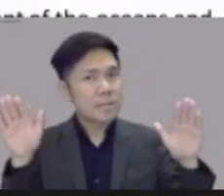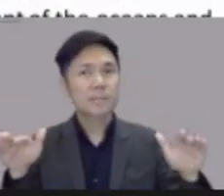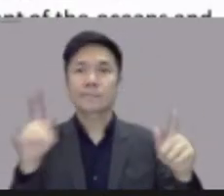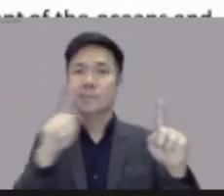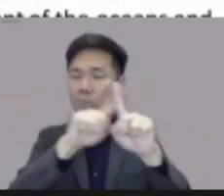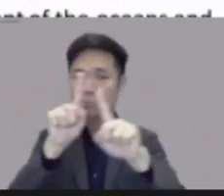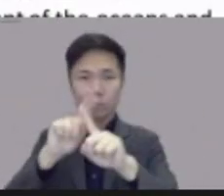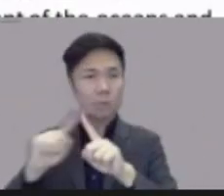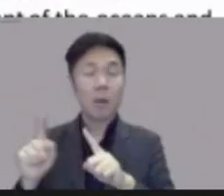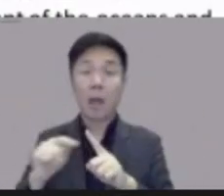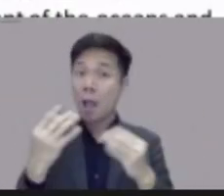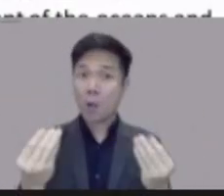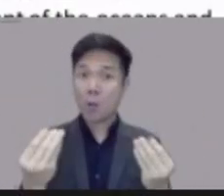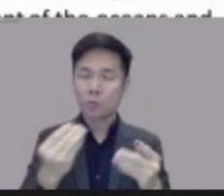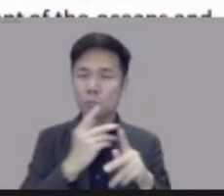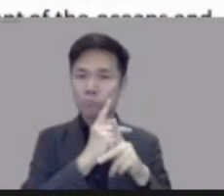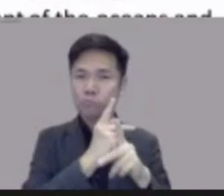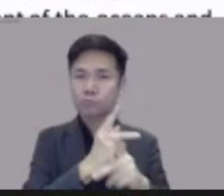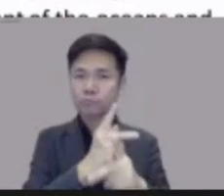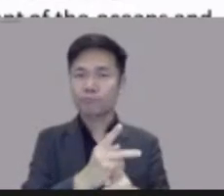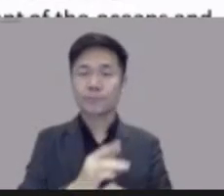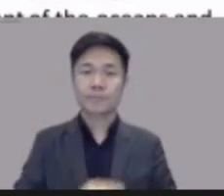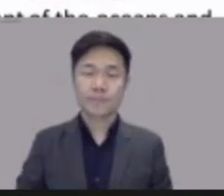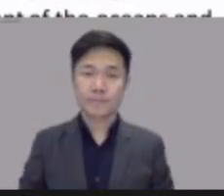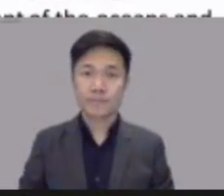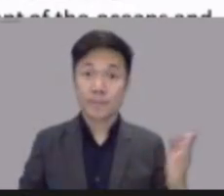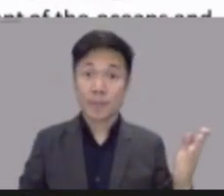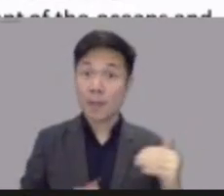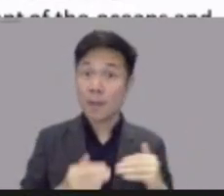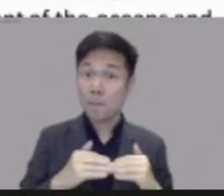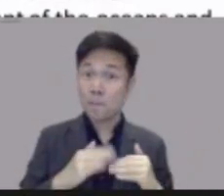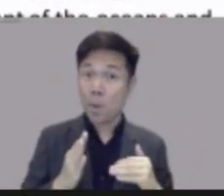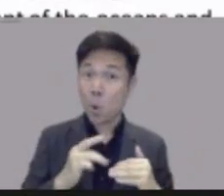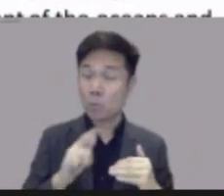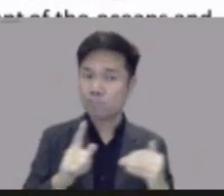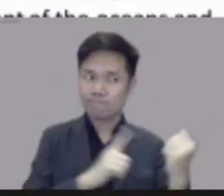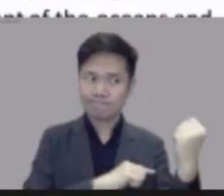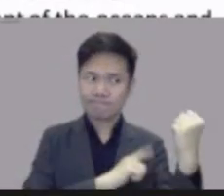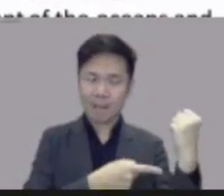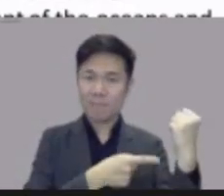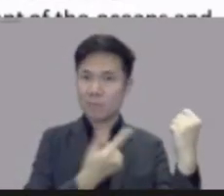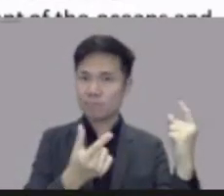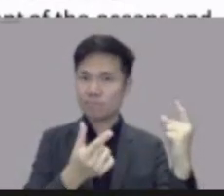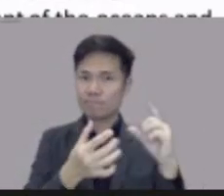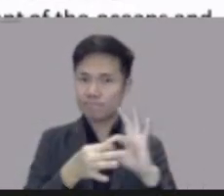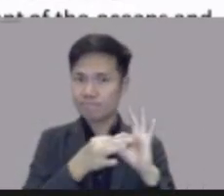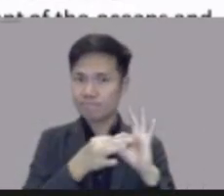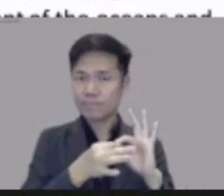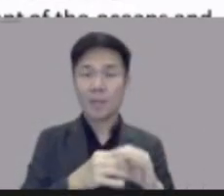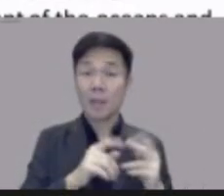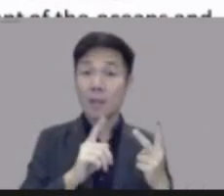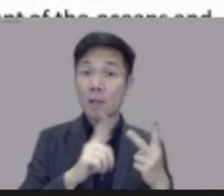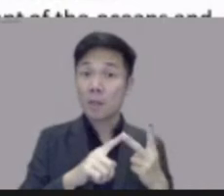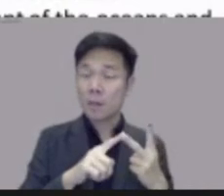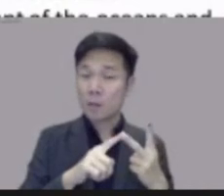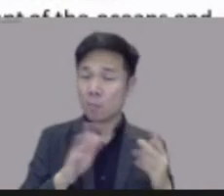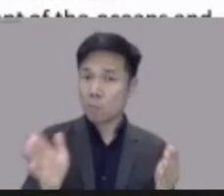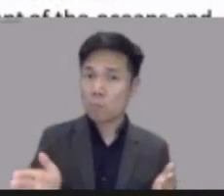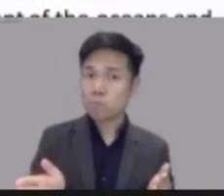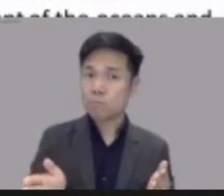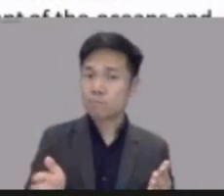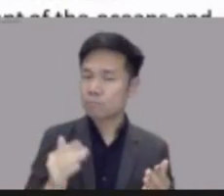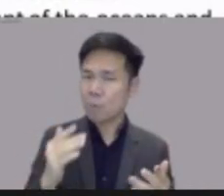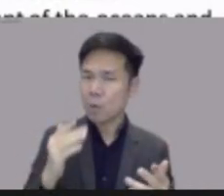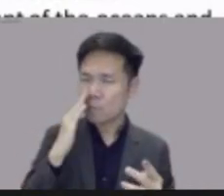and ecosystem action countries are called to strengthen policy coherence synergies and legal Frameworks promote sustainable land management and